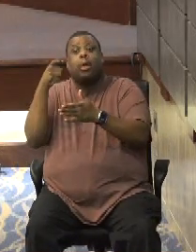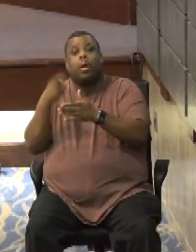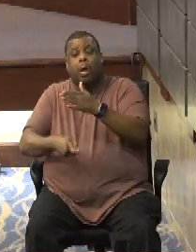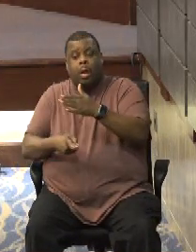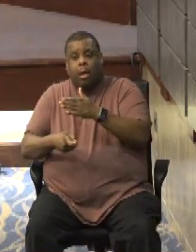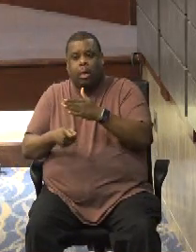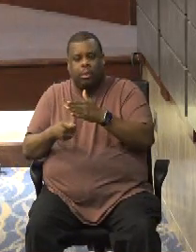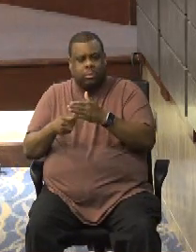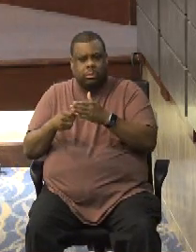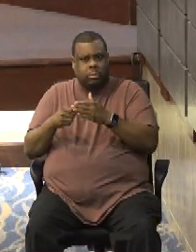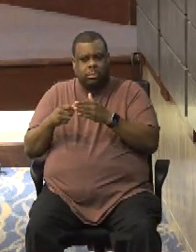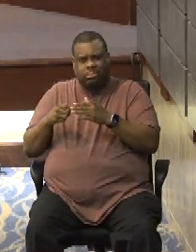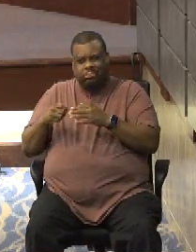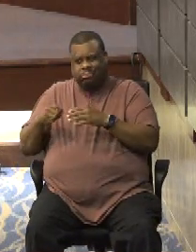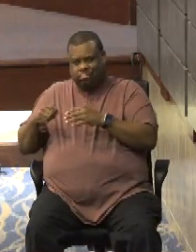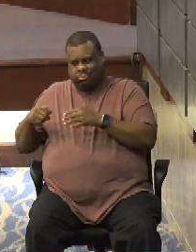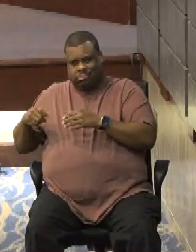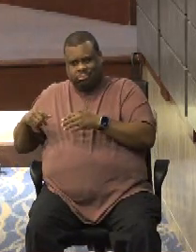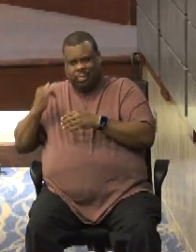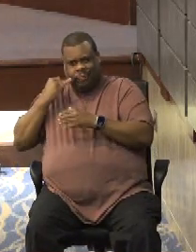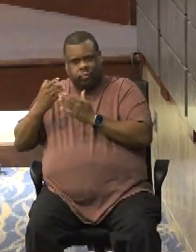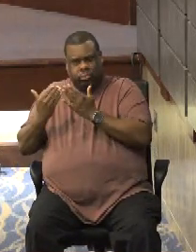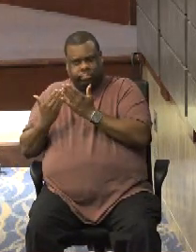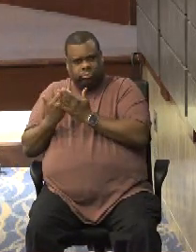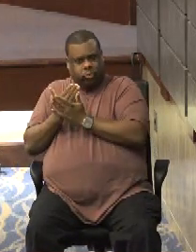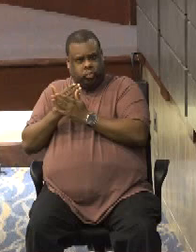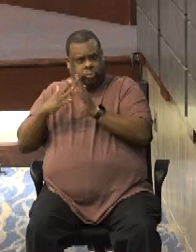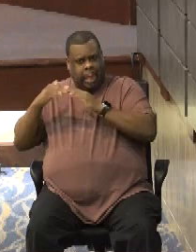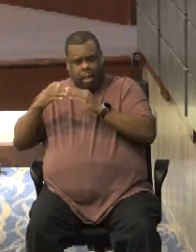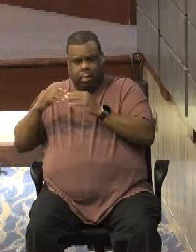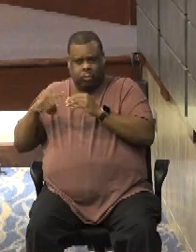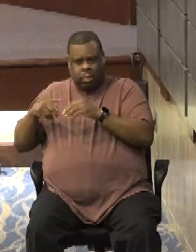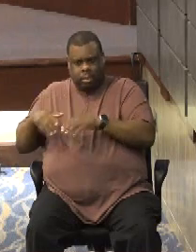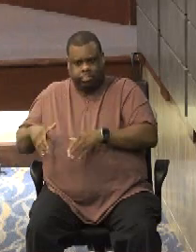240 plug in the garage right now, if you build a new house, is about